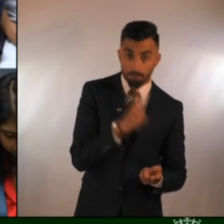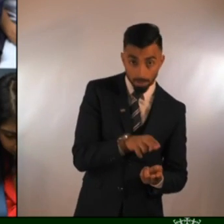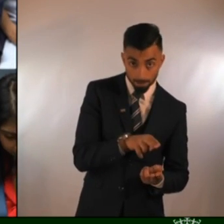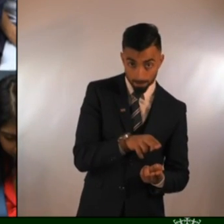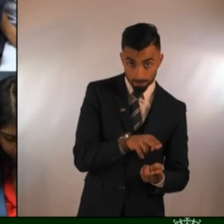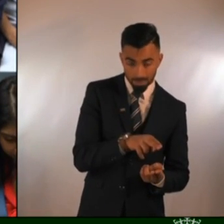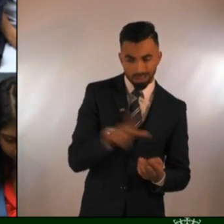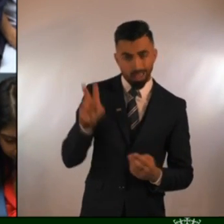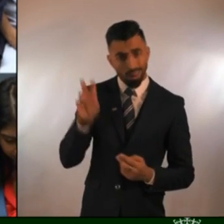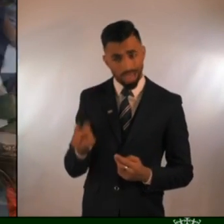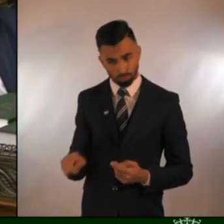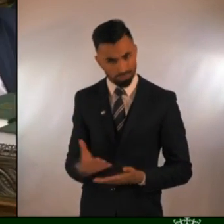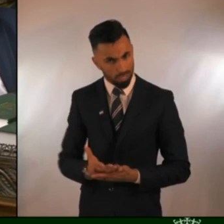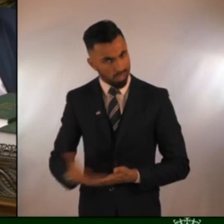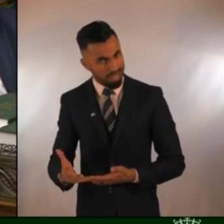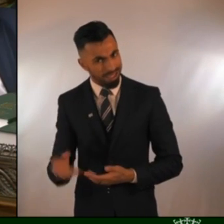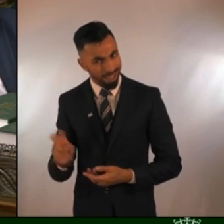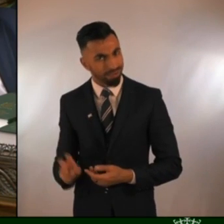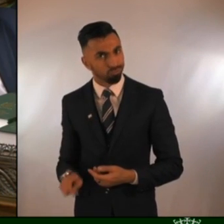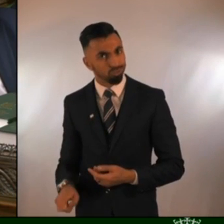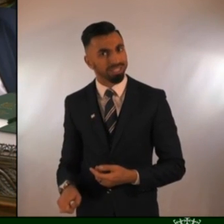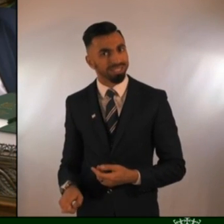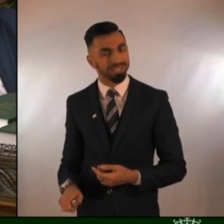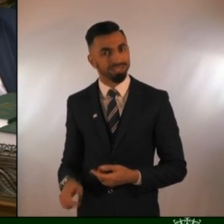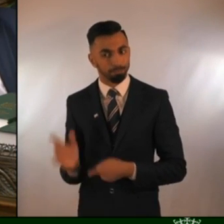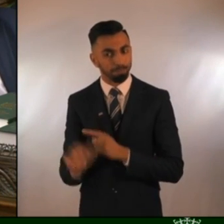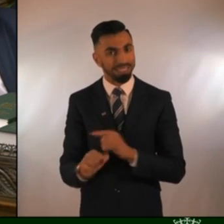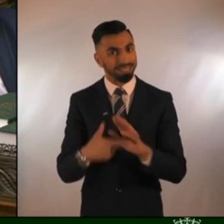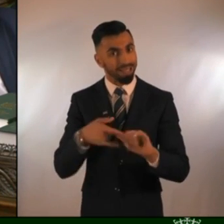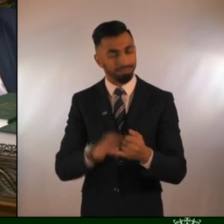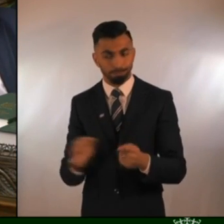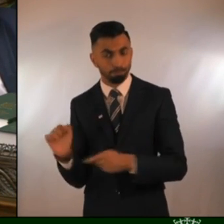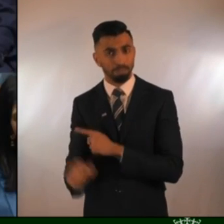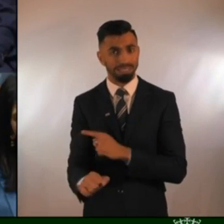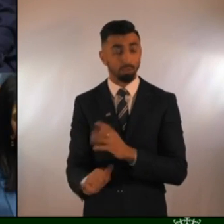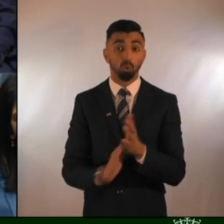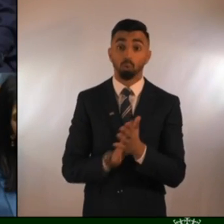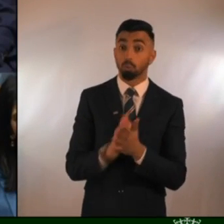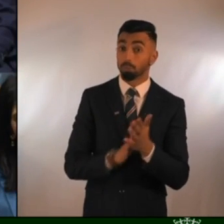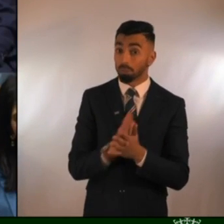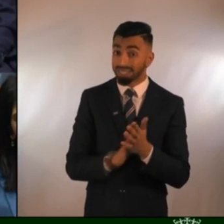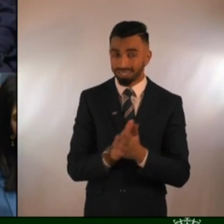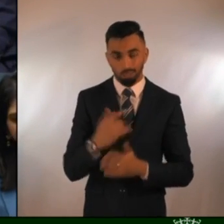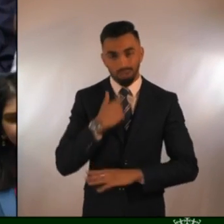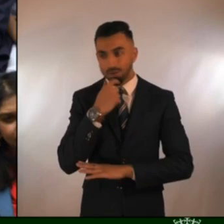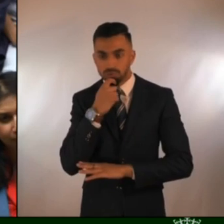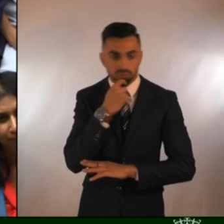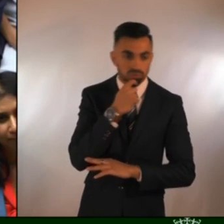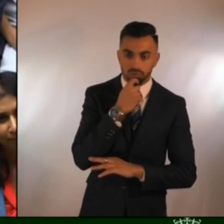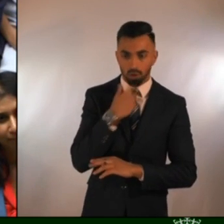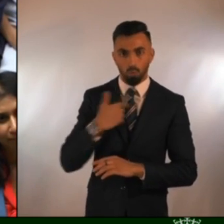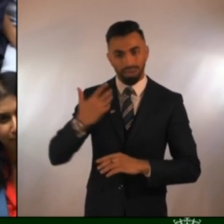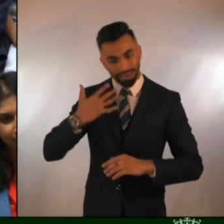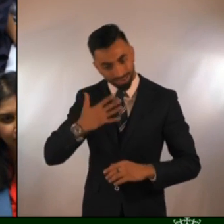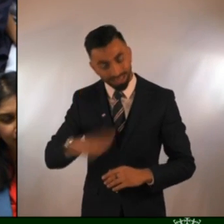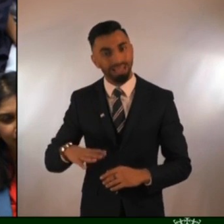taxes electricity at a higher rate. So as another step towards equalising the rates and encouraging energy efficiency, from